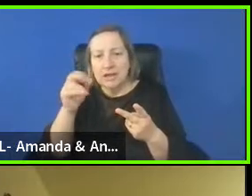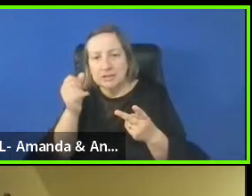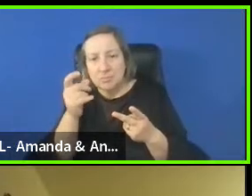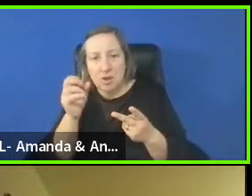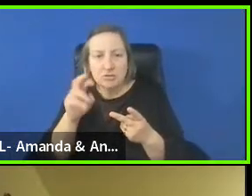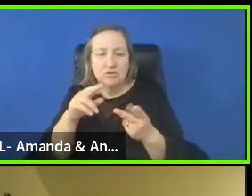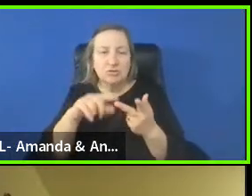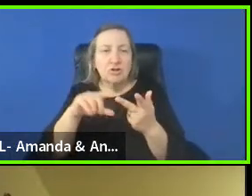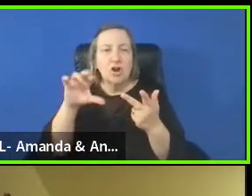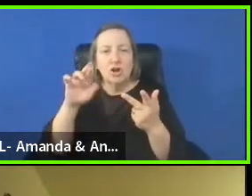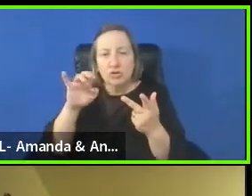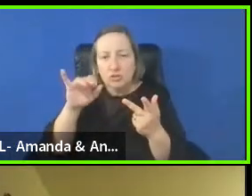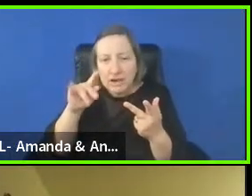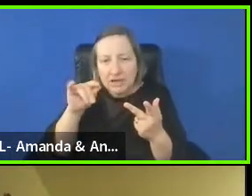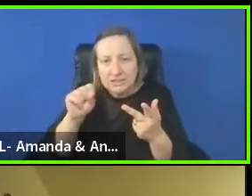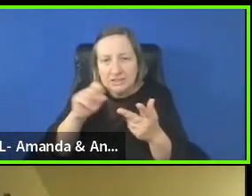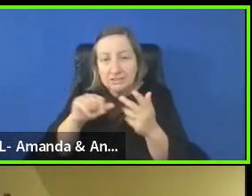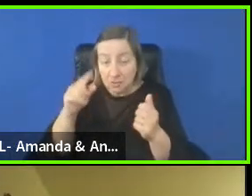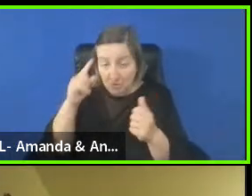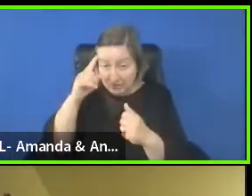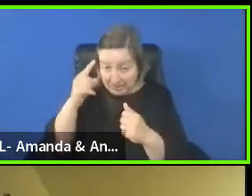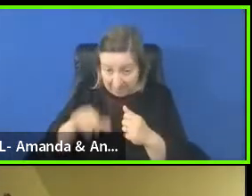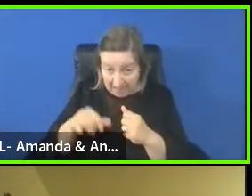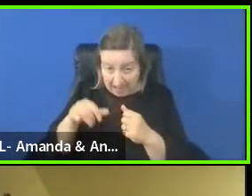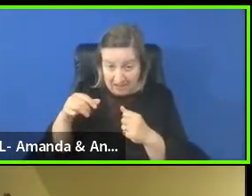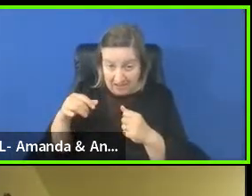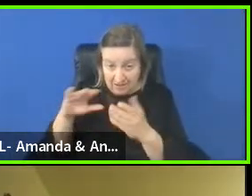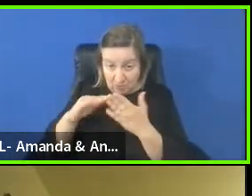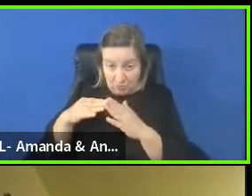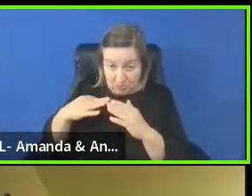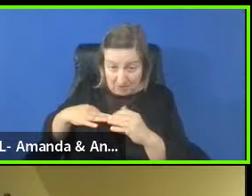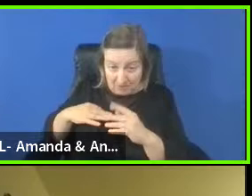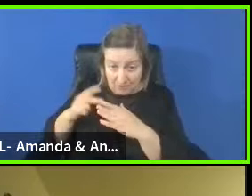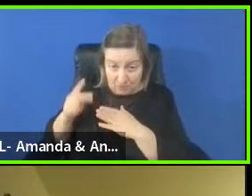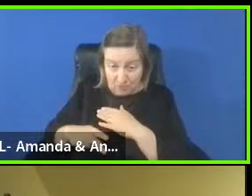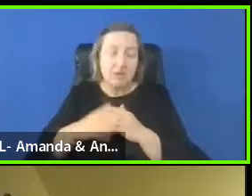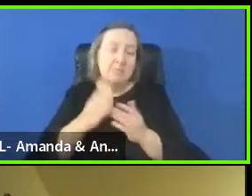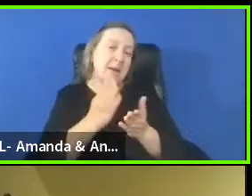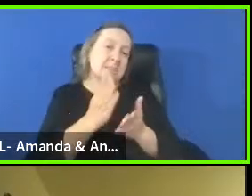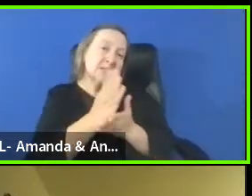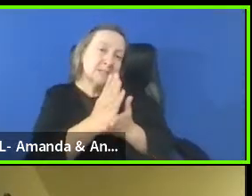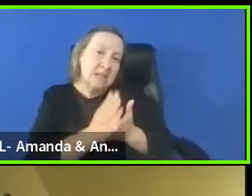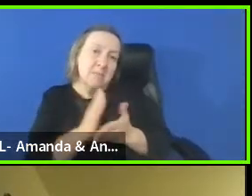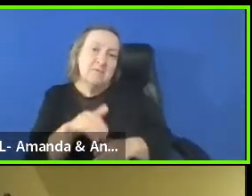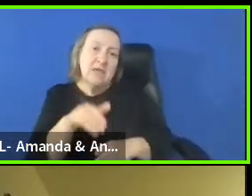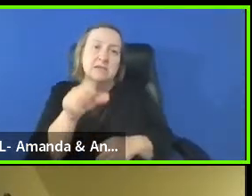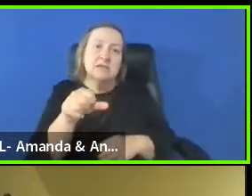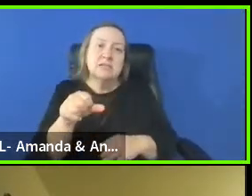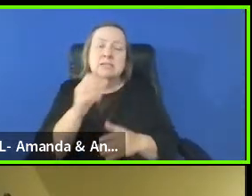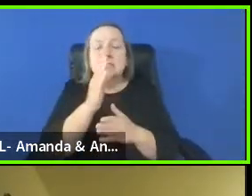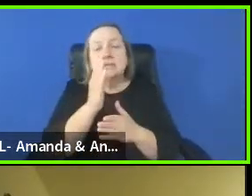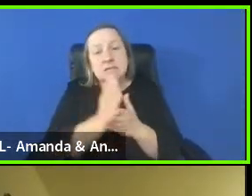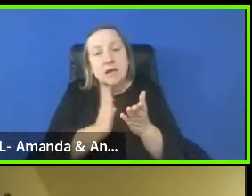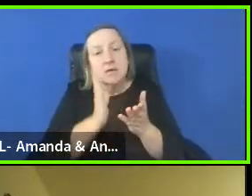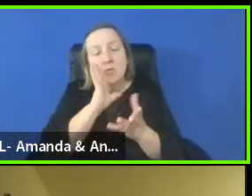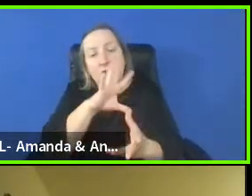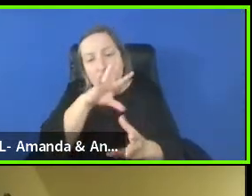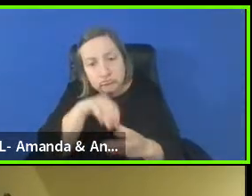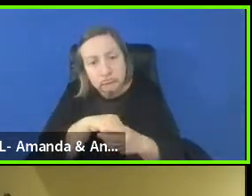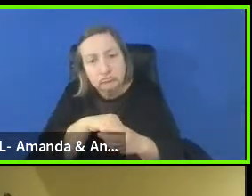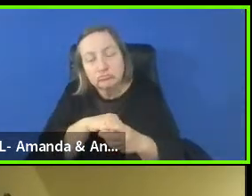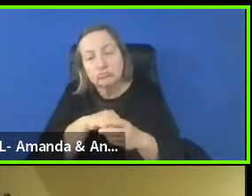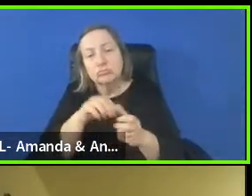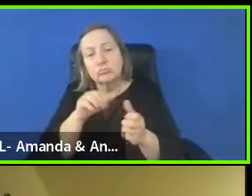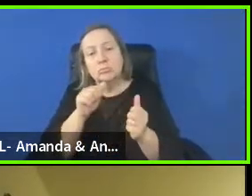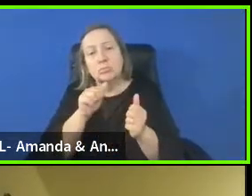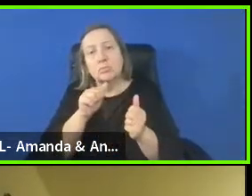that. Is that kind of what you're thinking of for a community benefits program? That may be some of it. Some of that will get wrapped into,